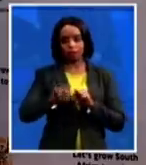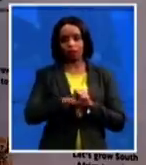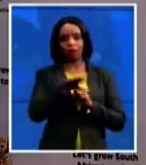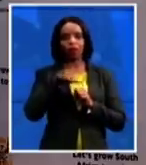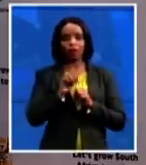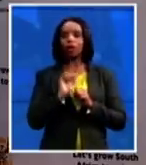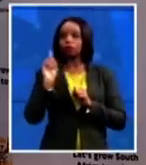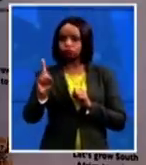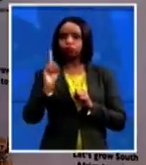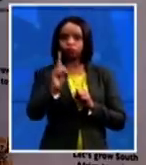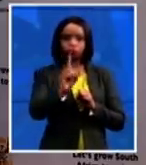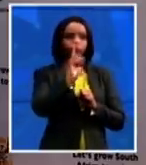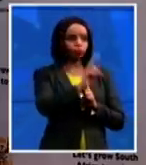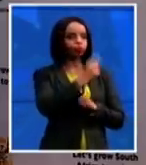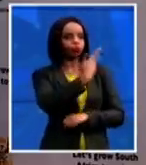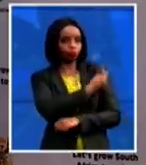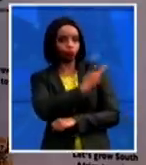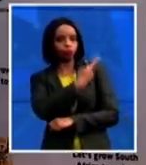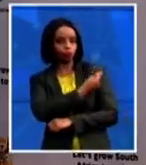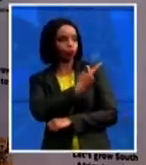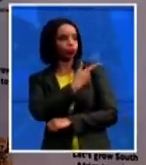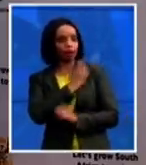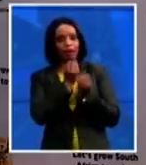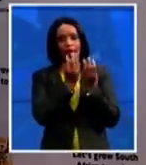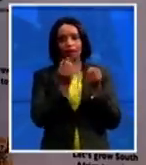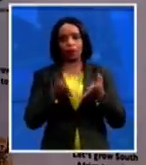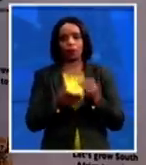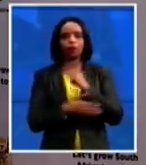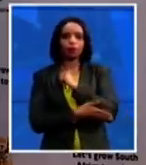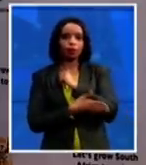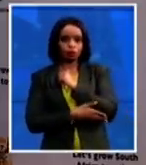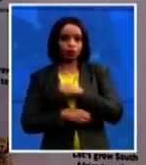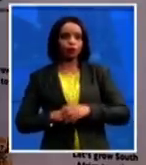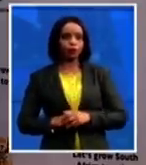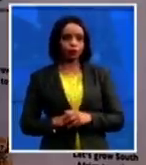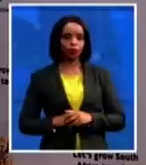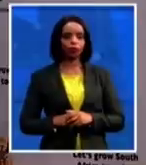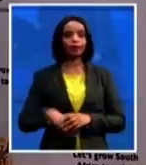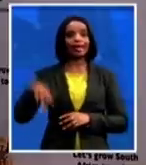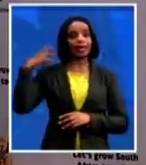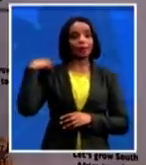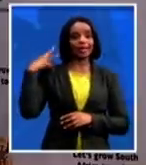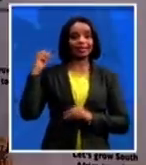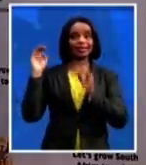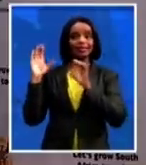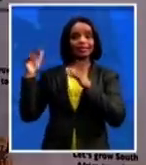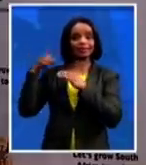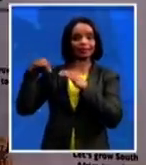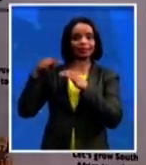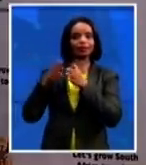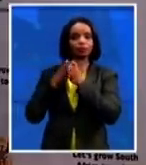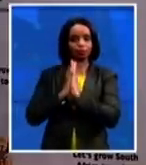the country. Cabinet has urged people aged 12 and older to vaccinate without